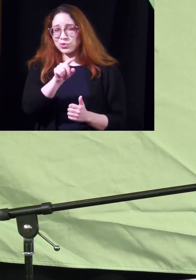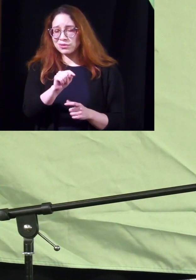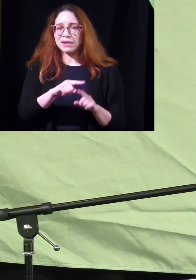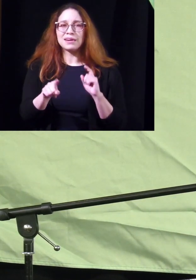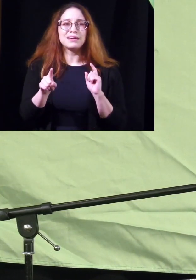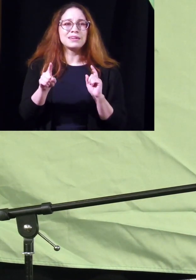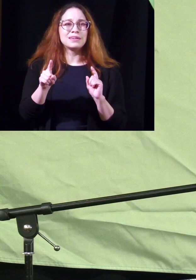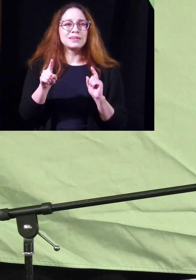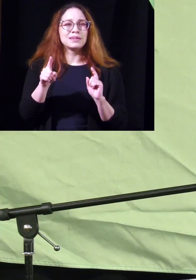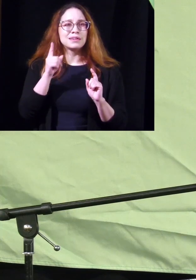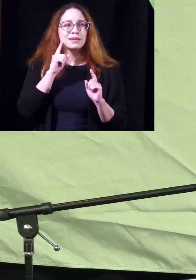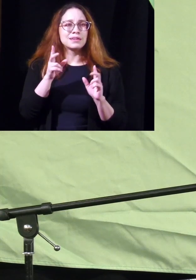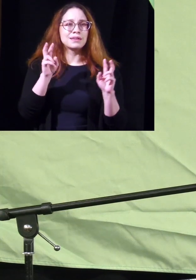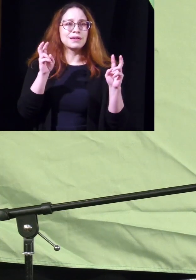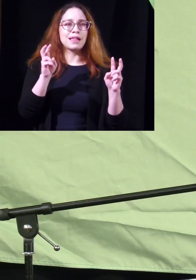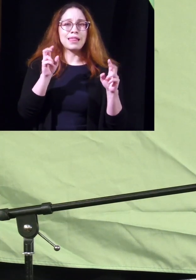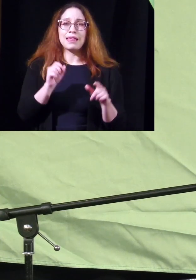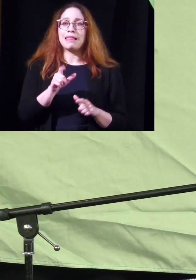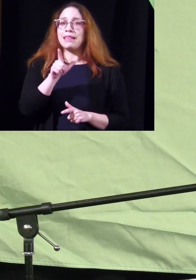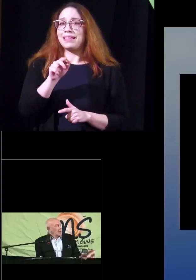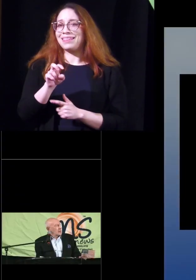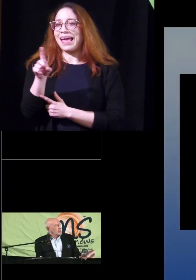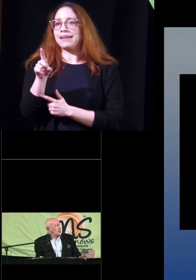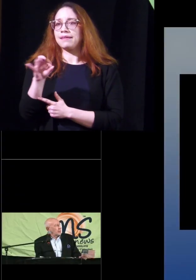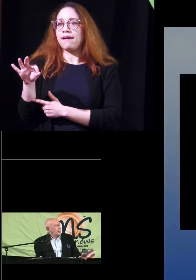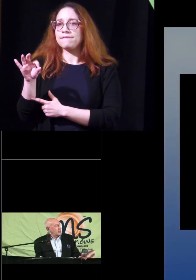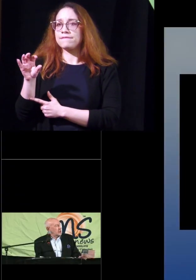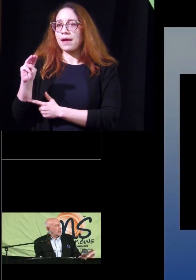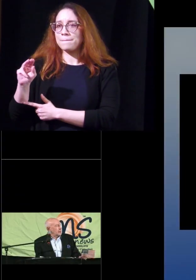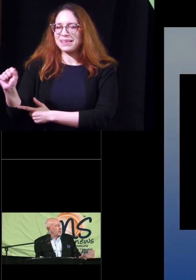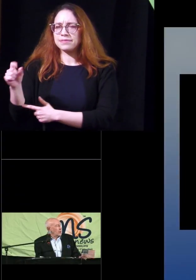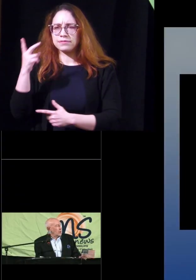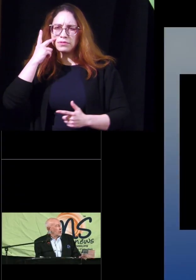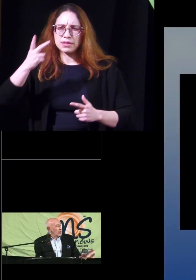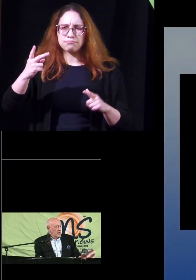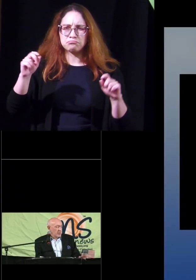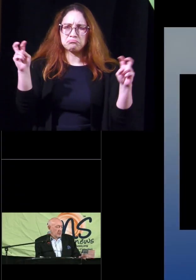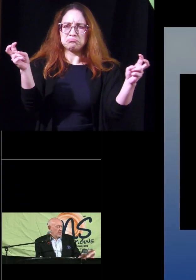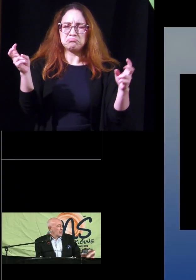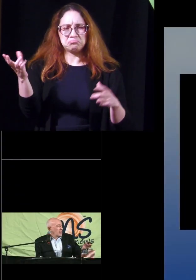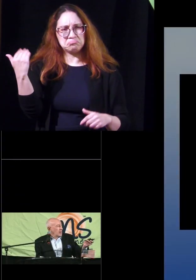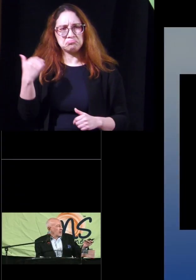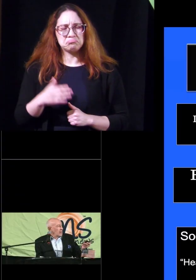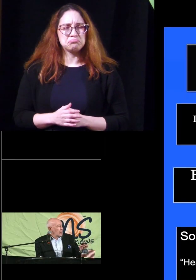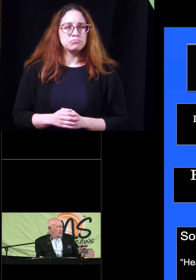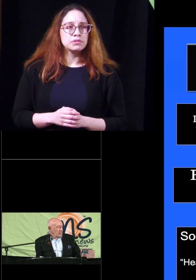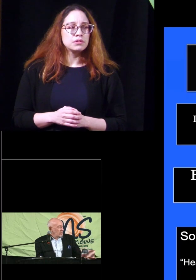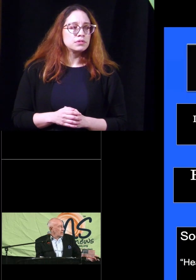I coined this term, the land of MS. So you've probably seen that before.